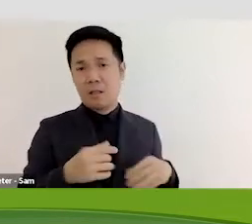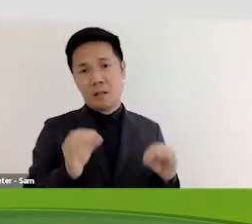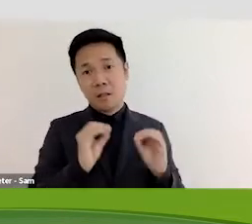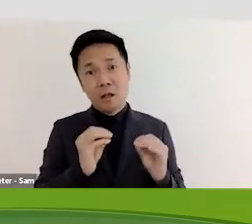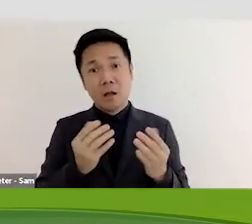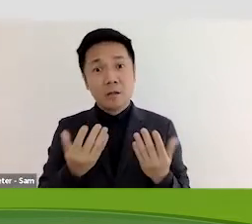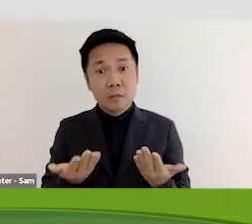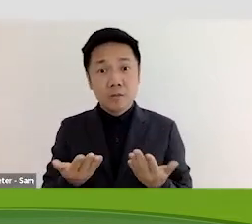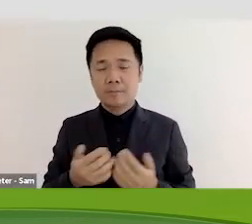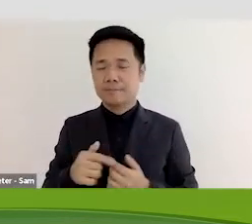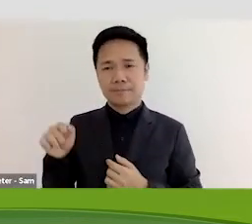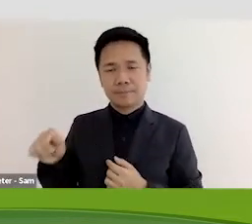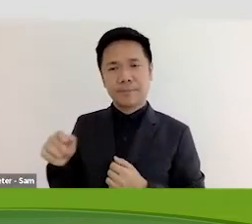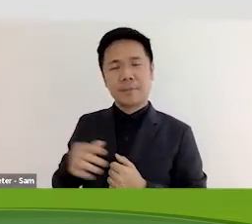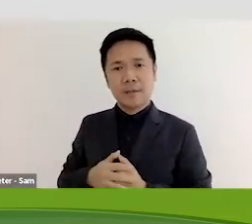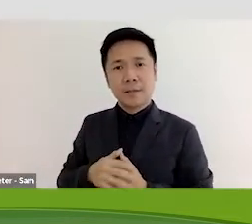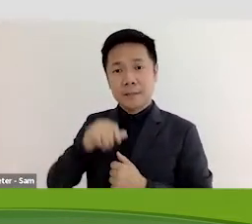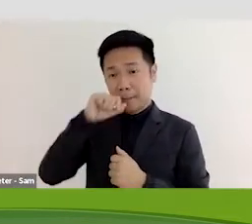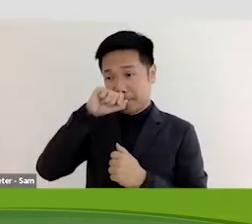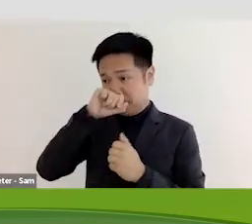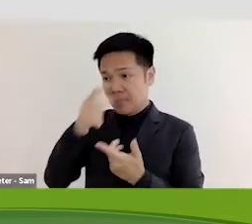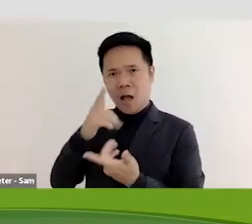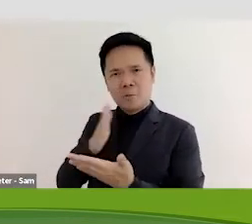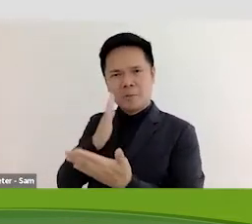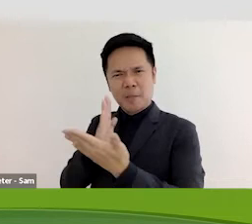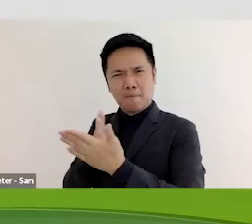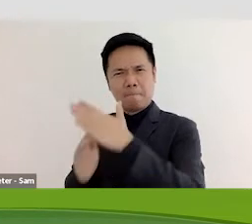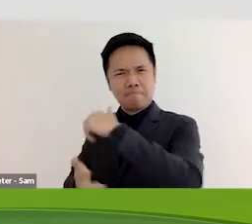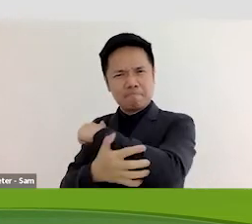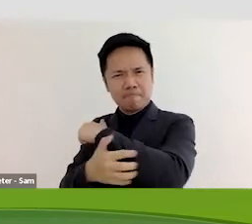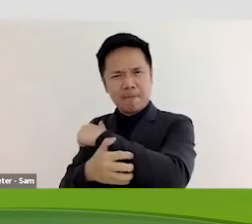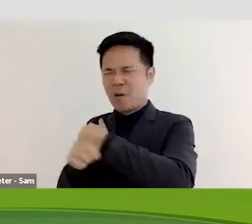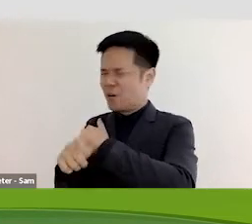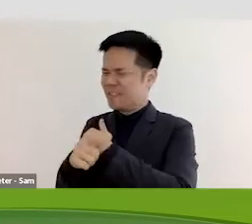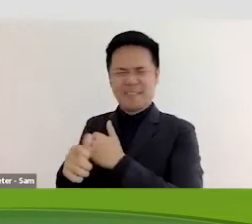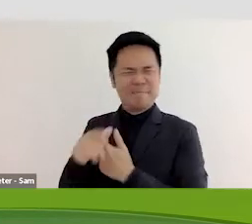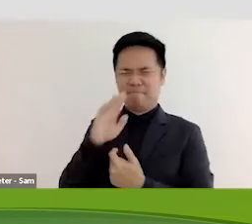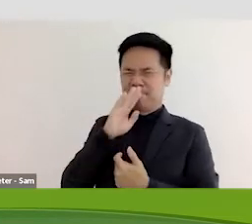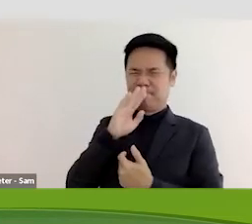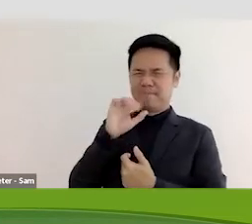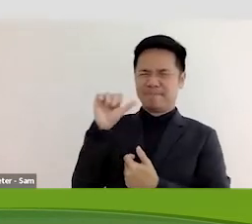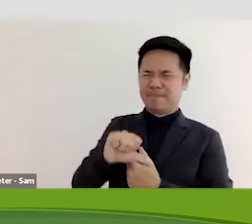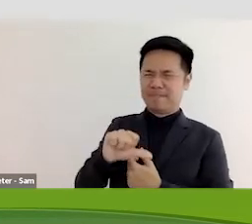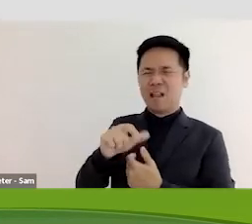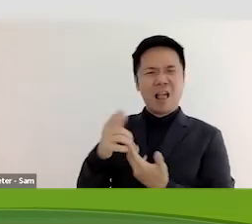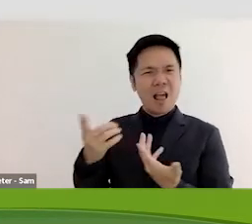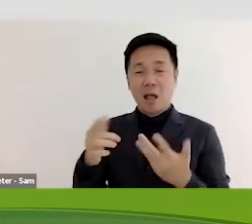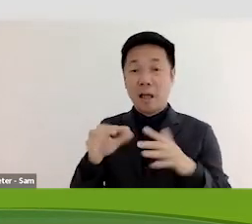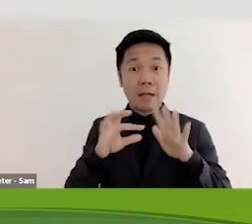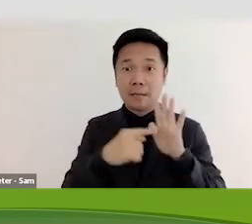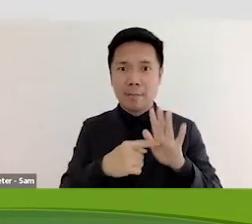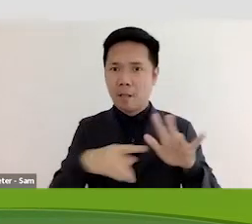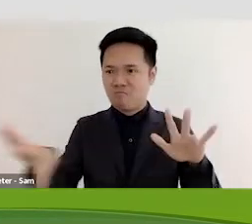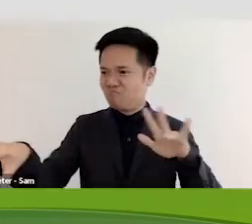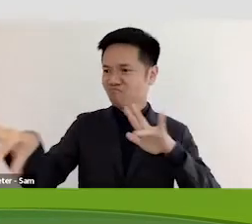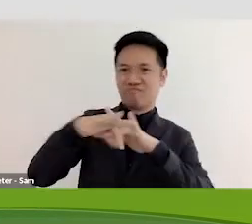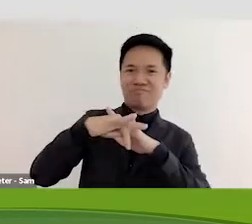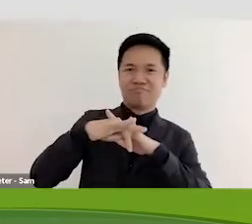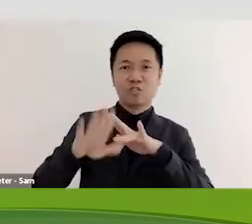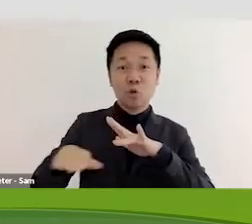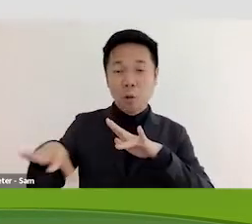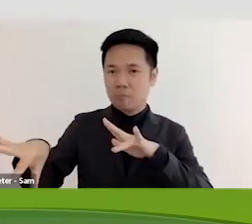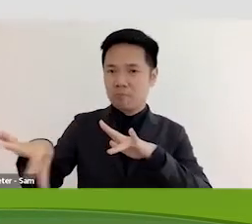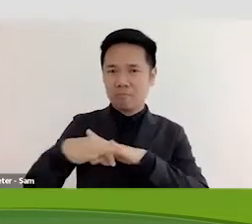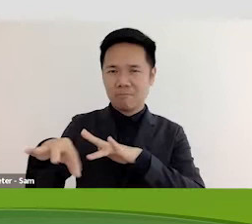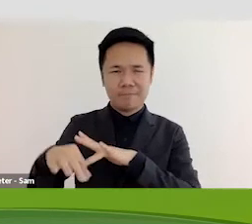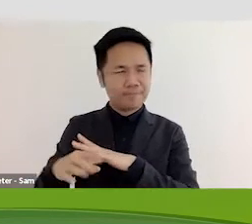reinforcing cycles of poverty, gender-based violence and harmful practices, including child marriage. To have policies and programs